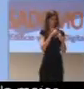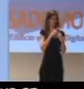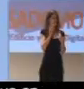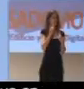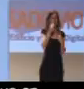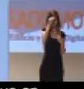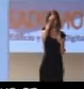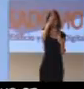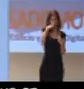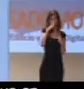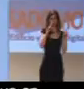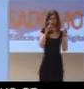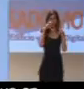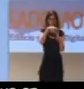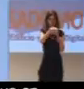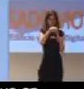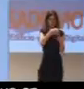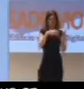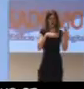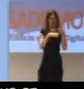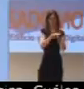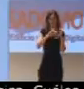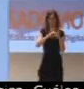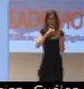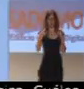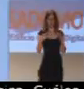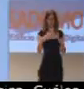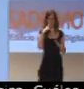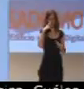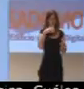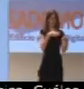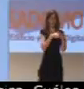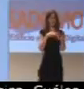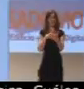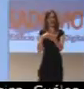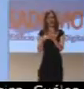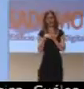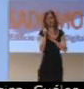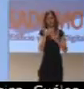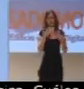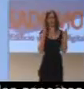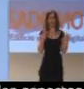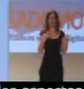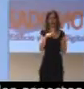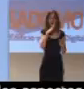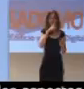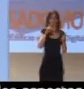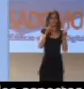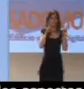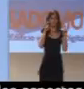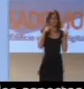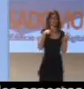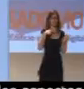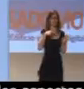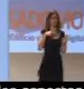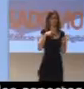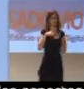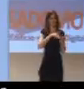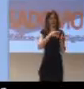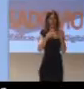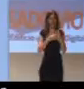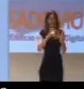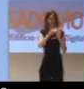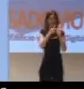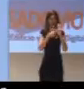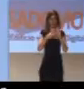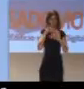aspects in matter of technological accessibility, to know the barriers, the technical aspect, the